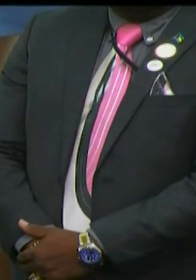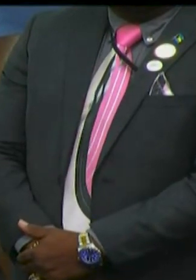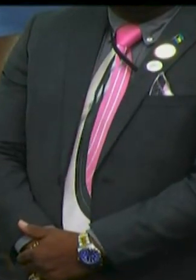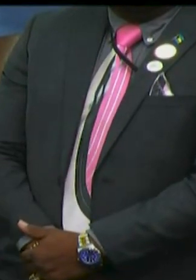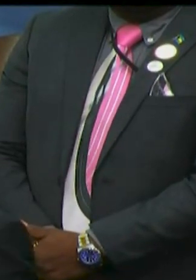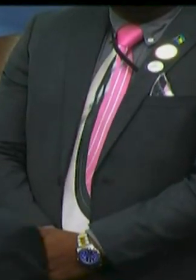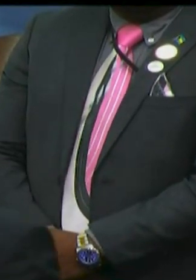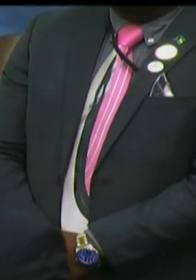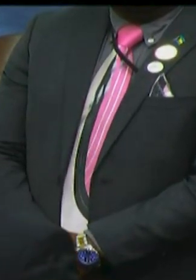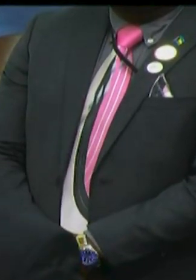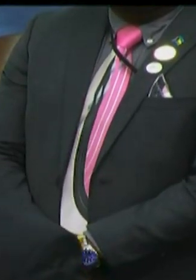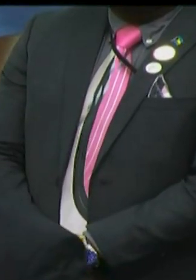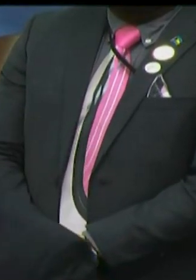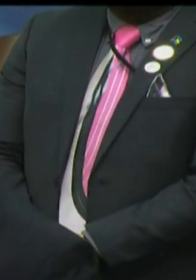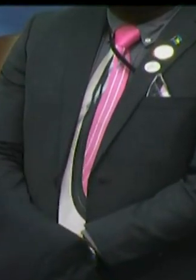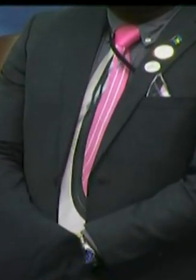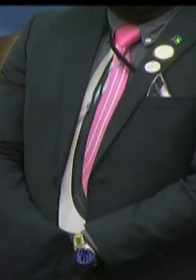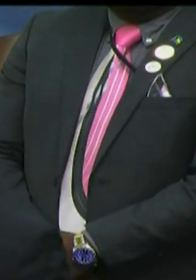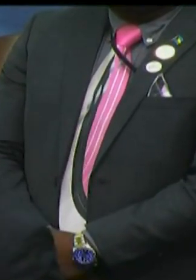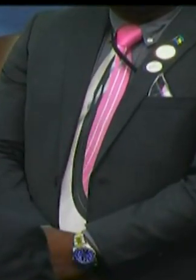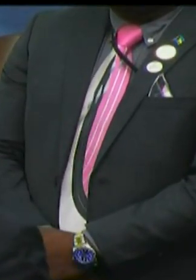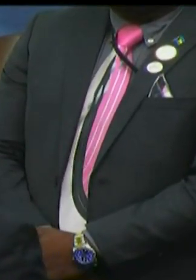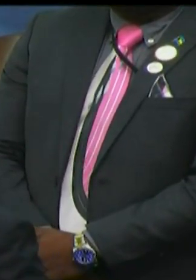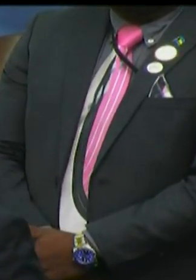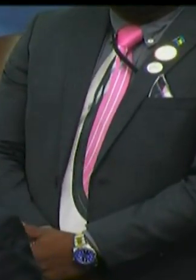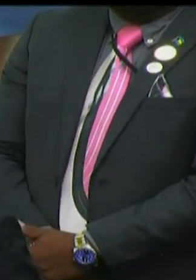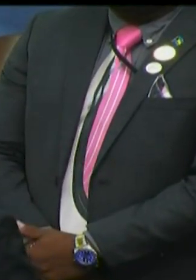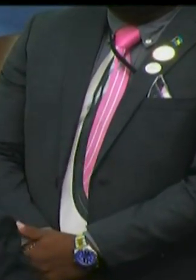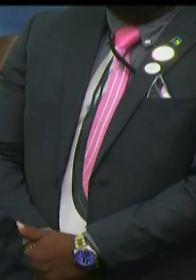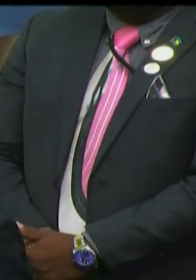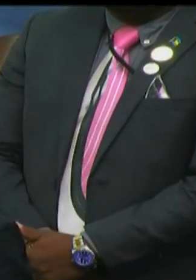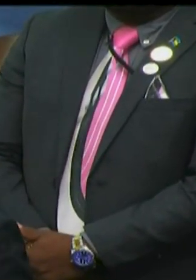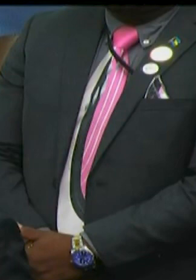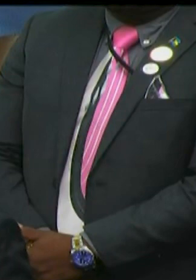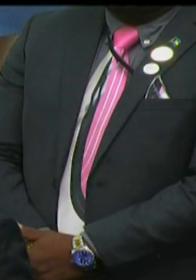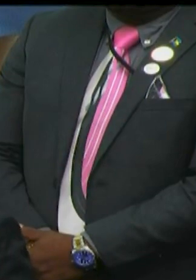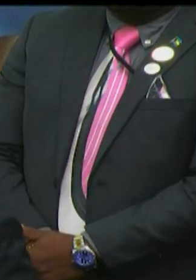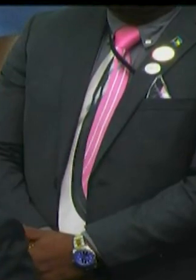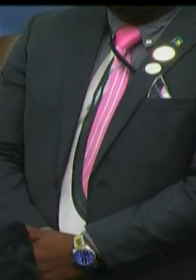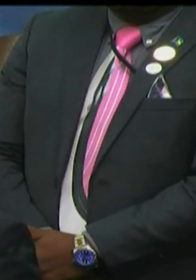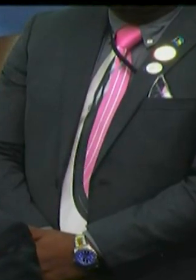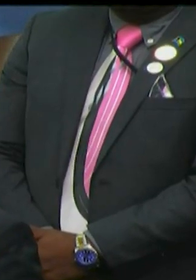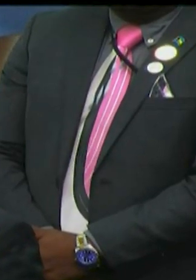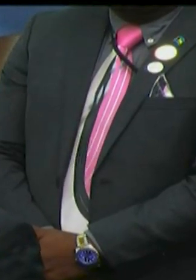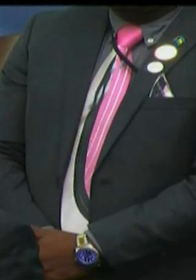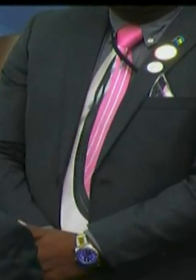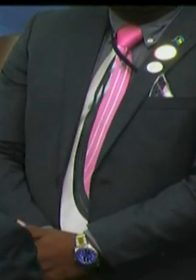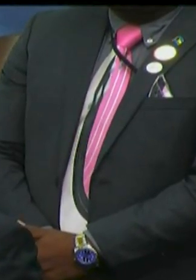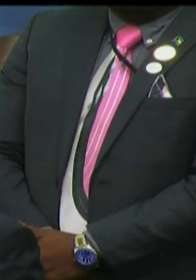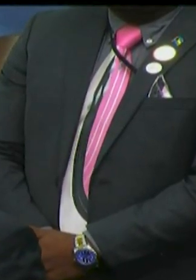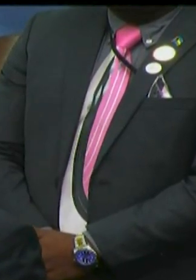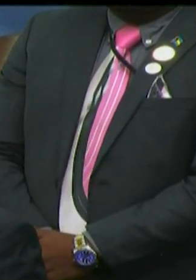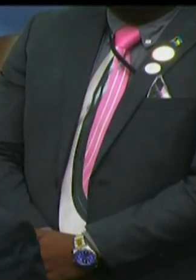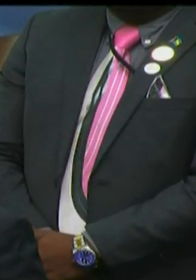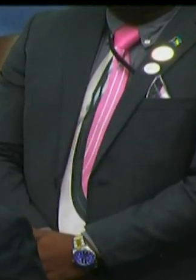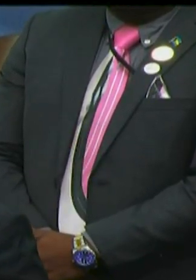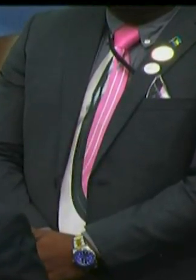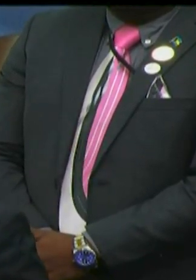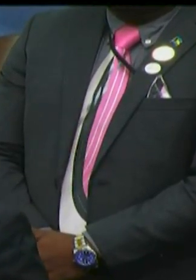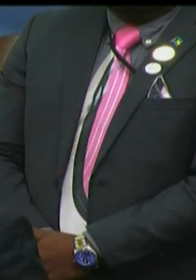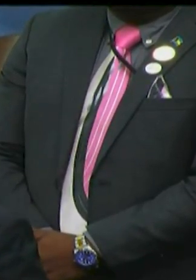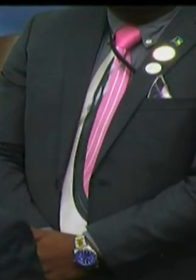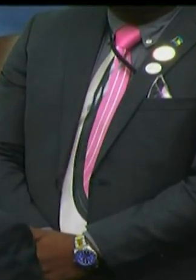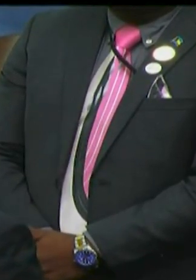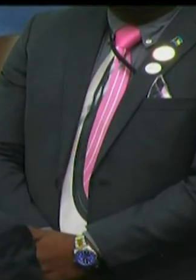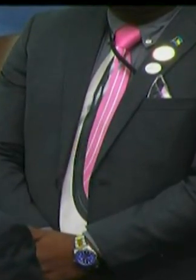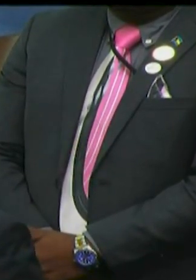a story is recorded about a young man by the name of Joseph who was given a dream by God that he would one day become the